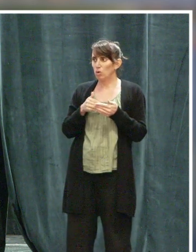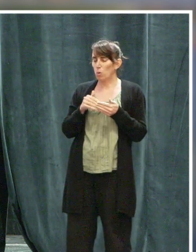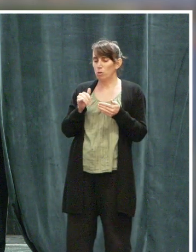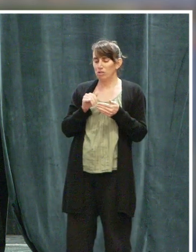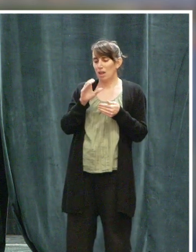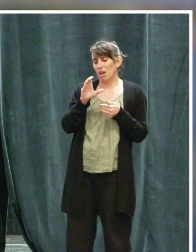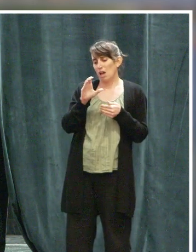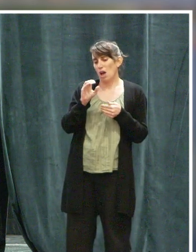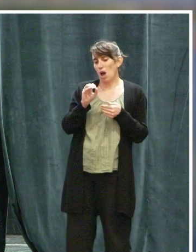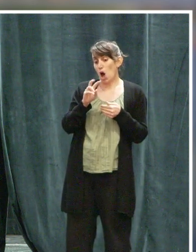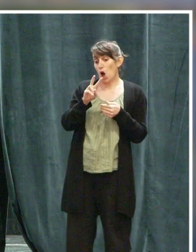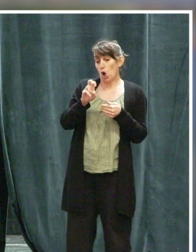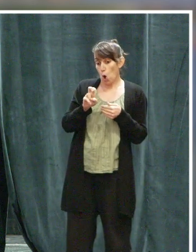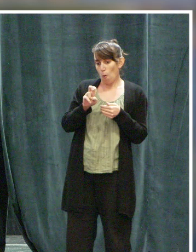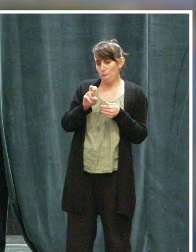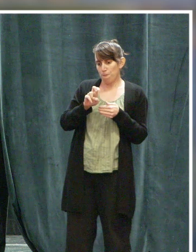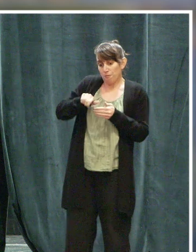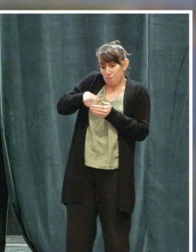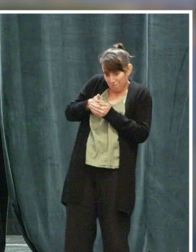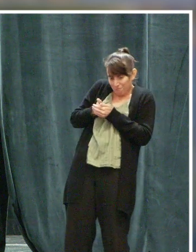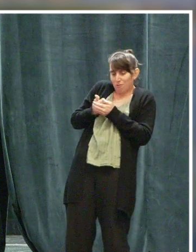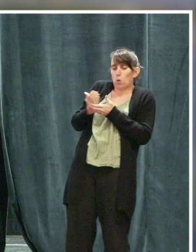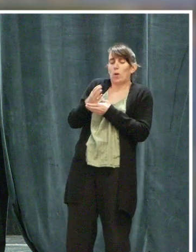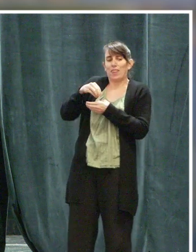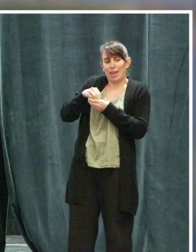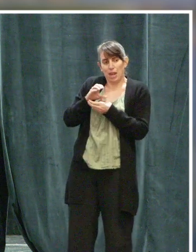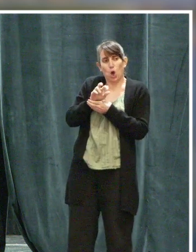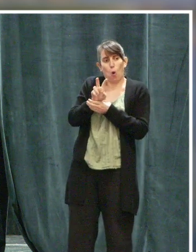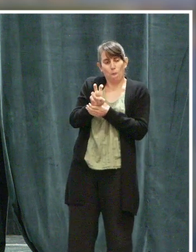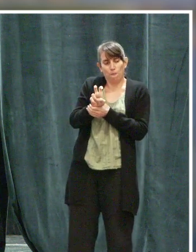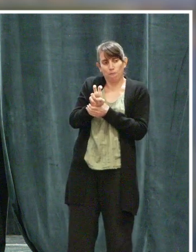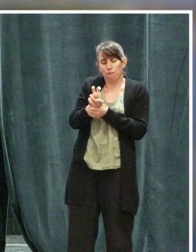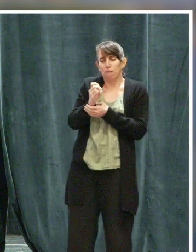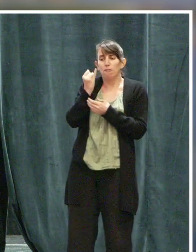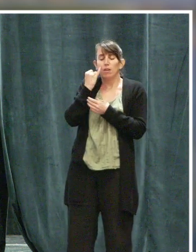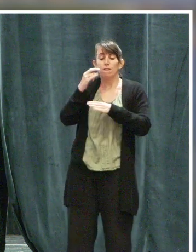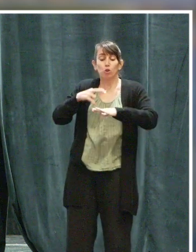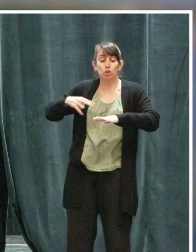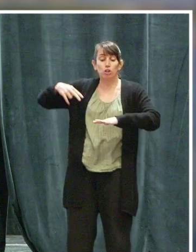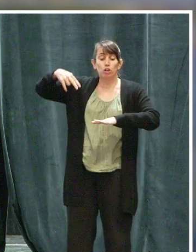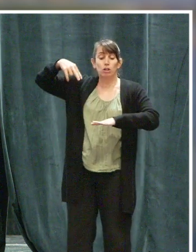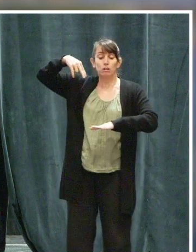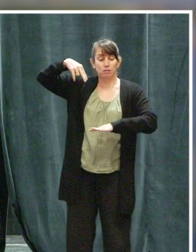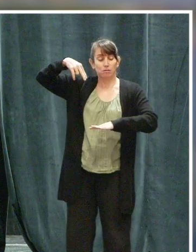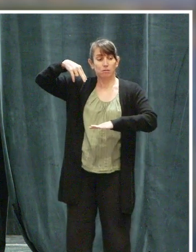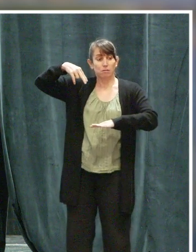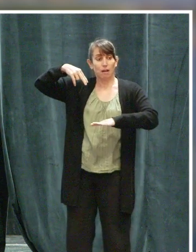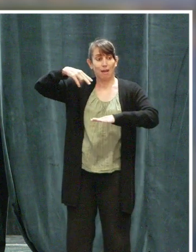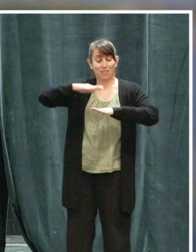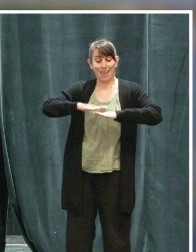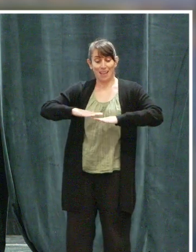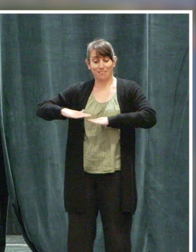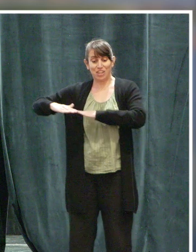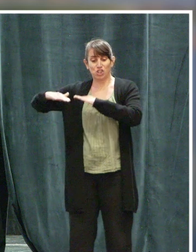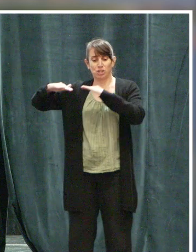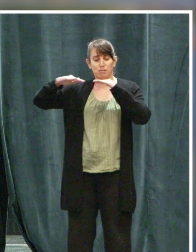cove, because topographically, if you looked at the elevation in front of the glass,